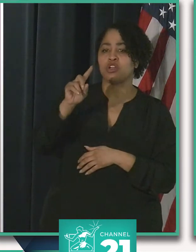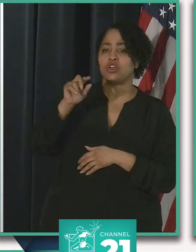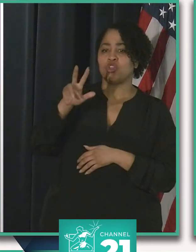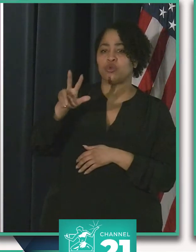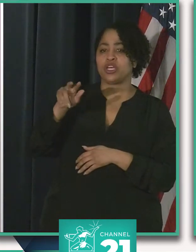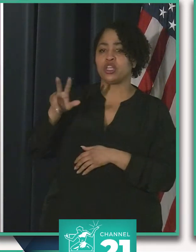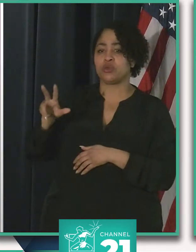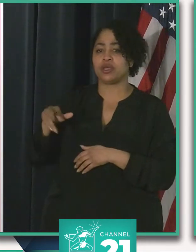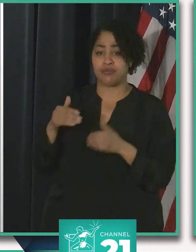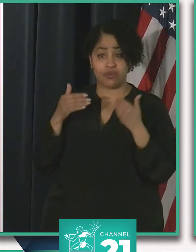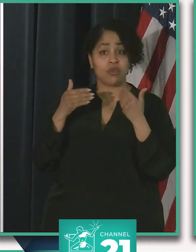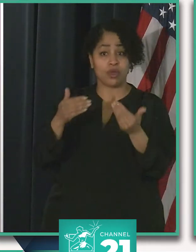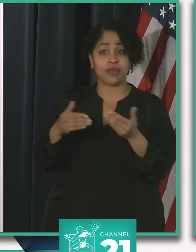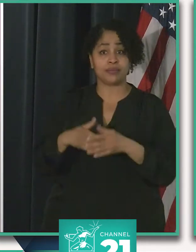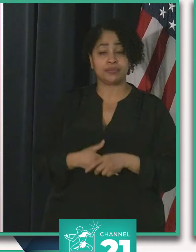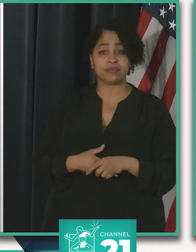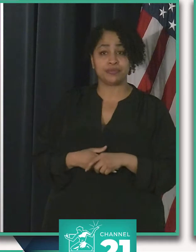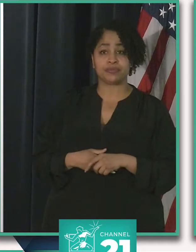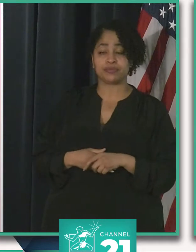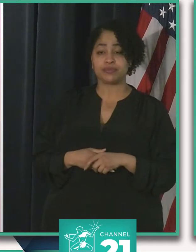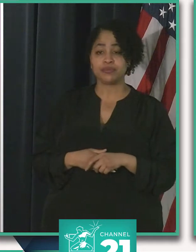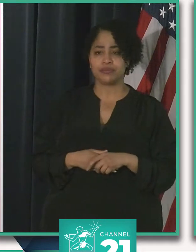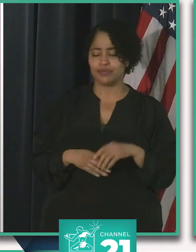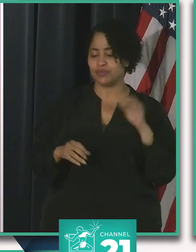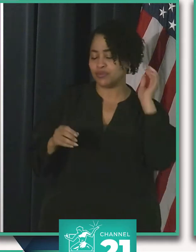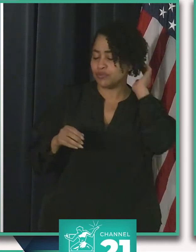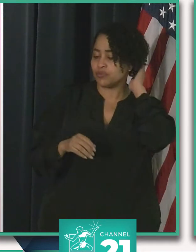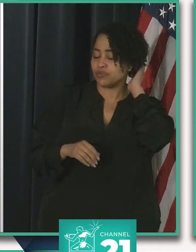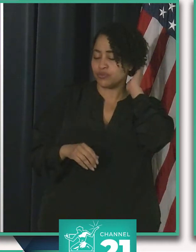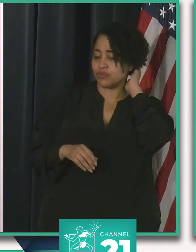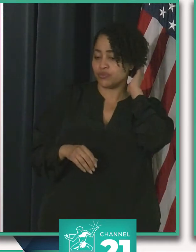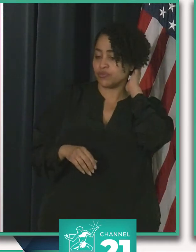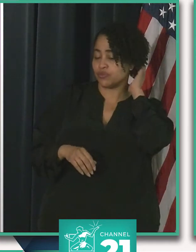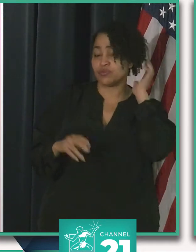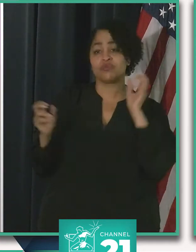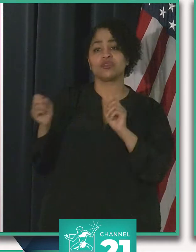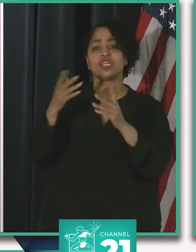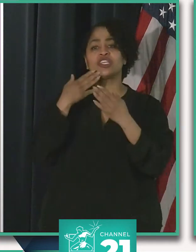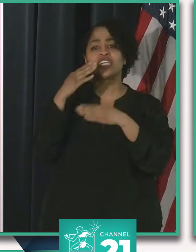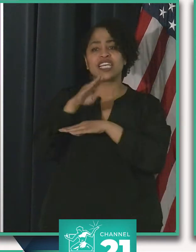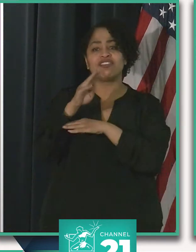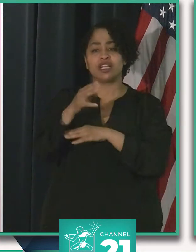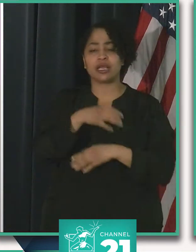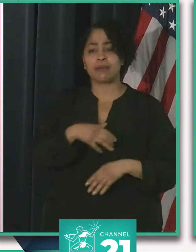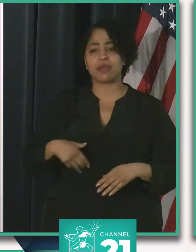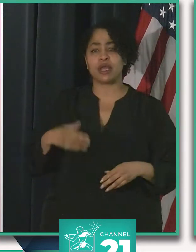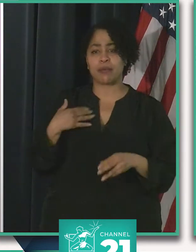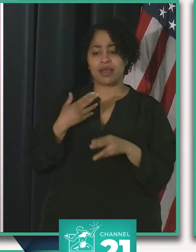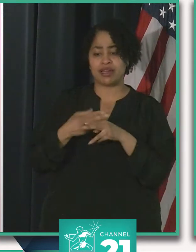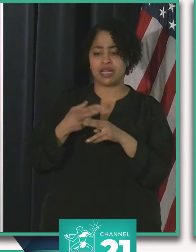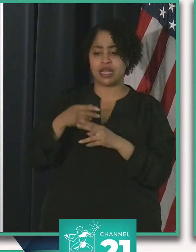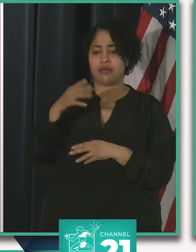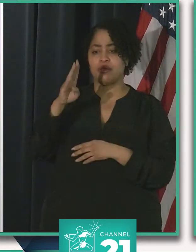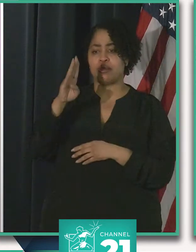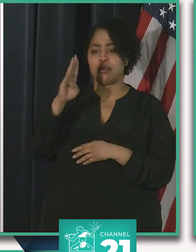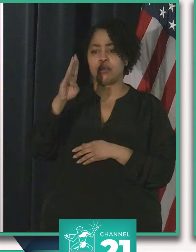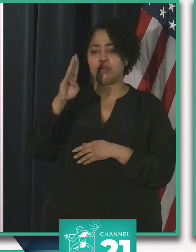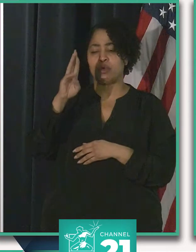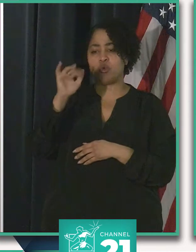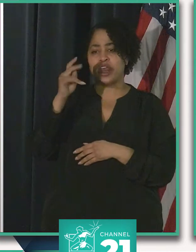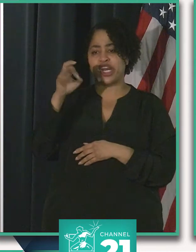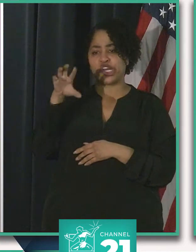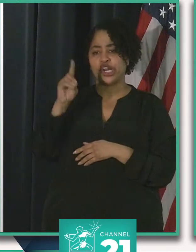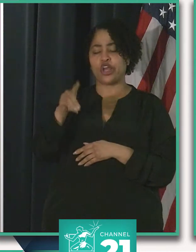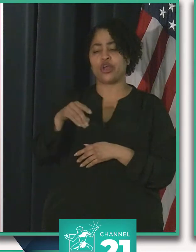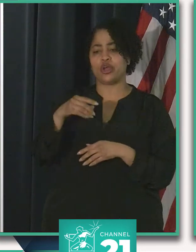133. Okay, go ahead. Or if you Hi. Good evening, Mayor Duggan. My name is Bernard Mashunsky. I'm a resident of the city of